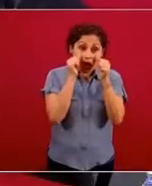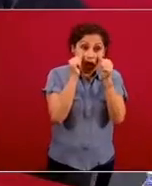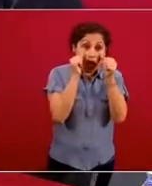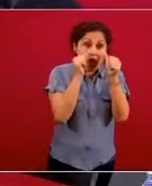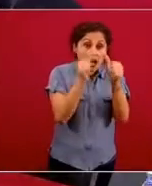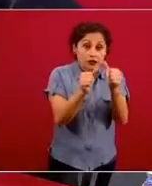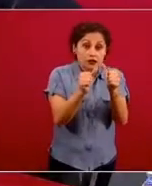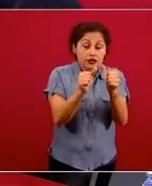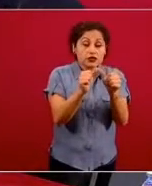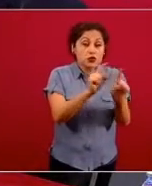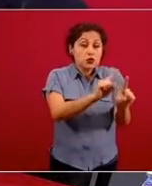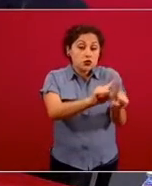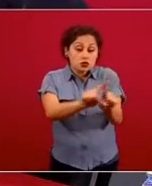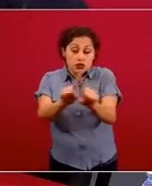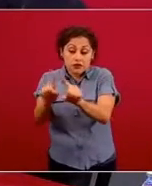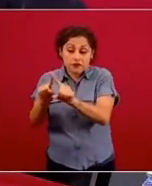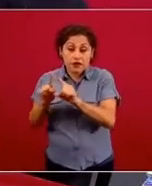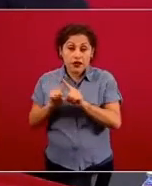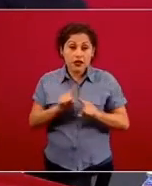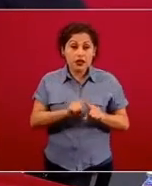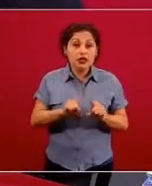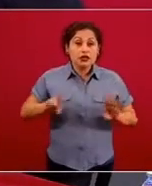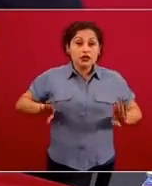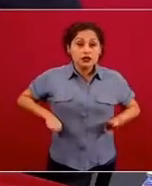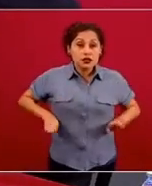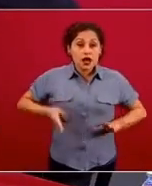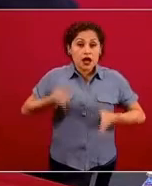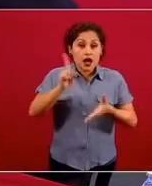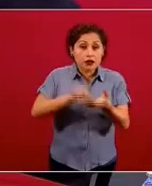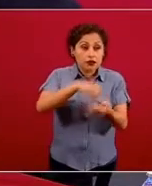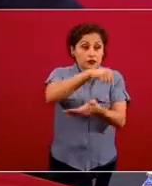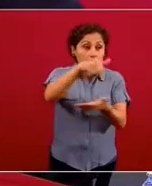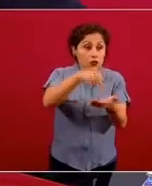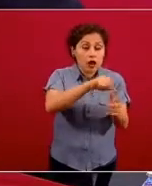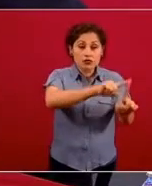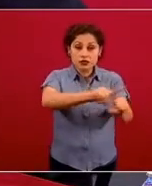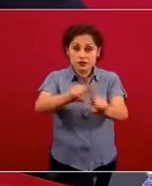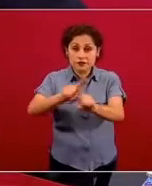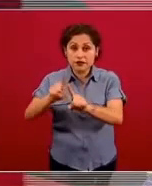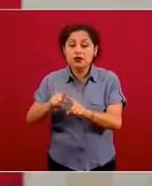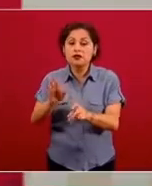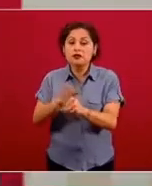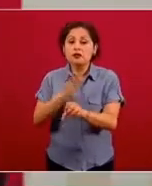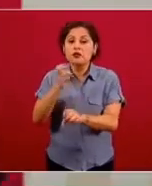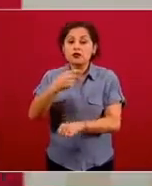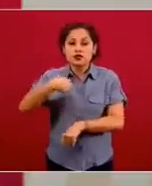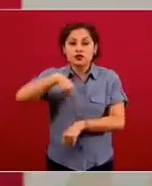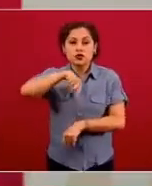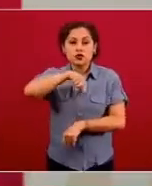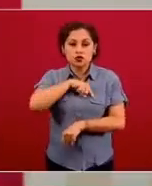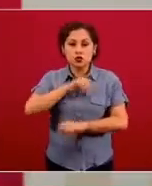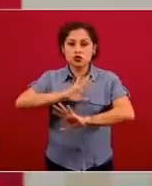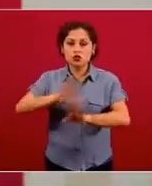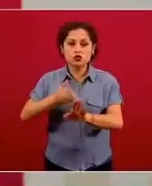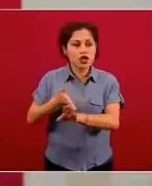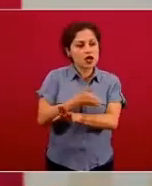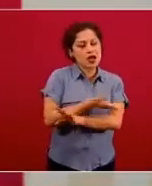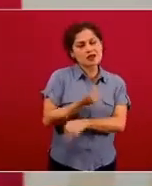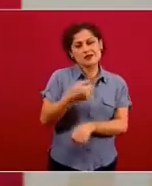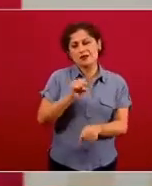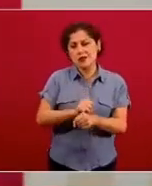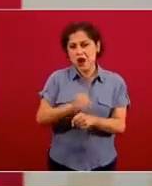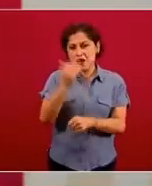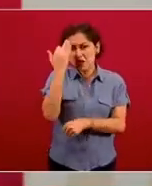it. We need to be realistic about the scenarios that we're facing. We have to be prepared in every single aspect. We've been working on this